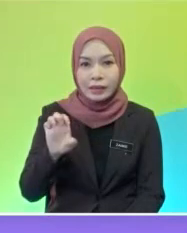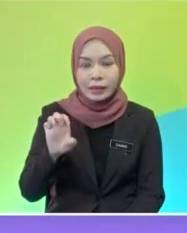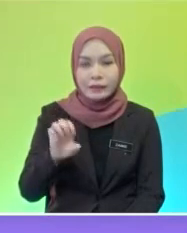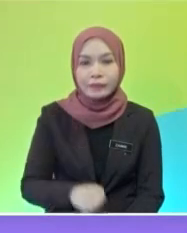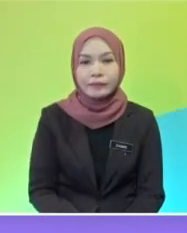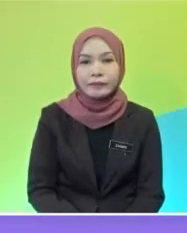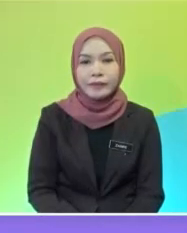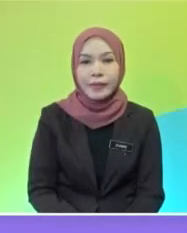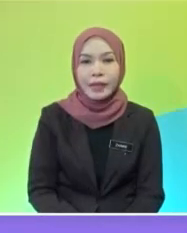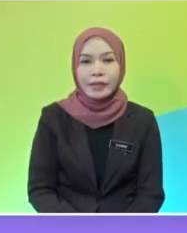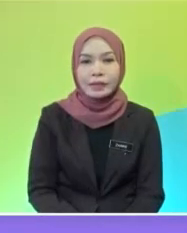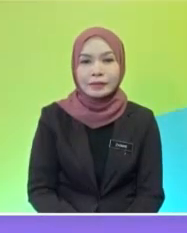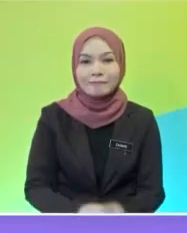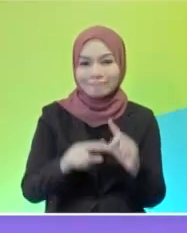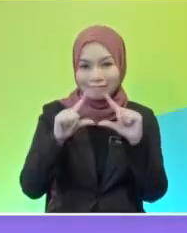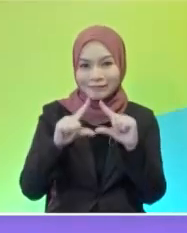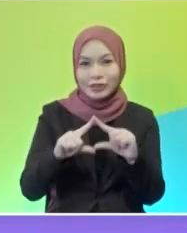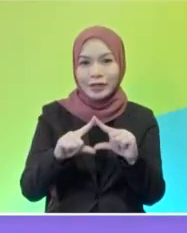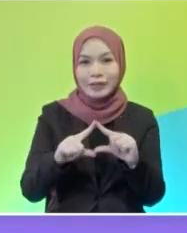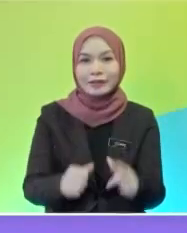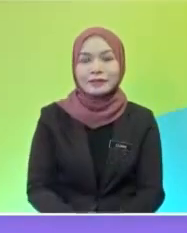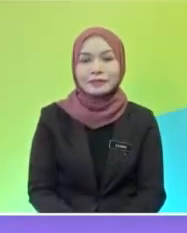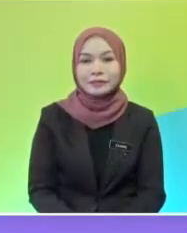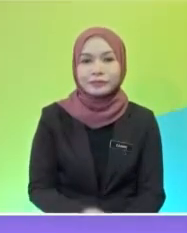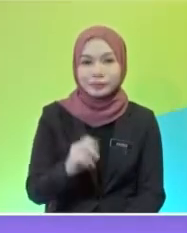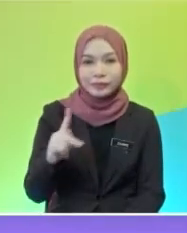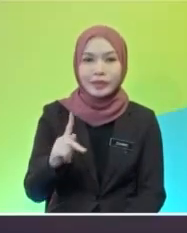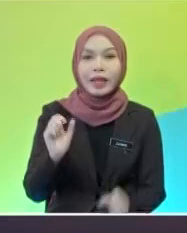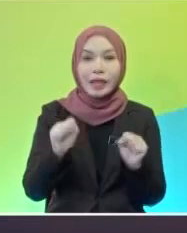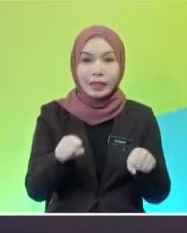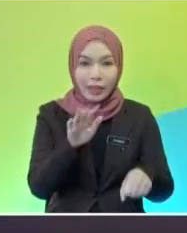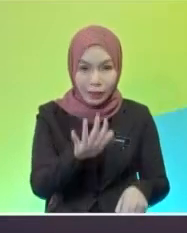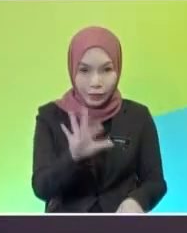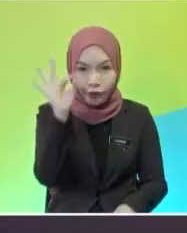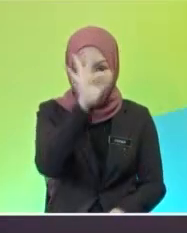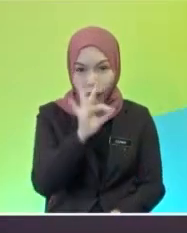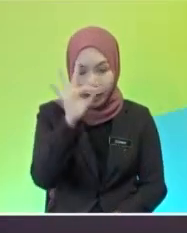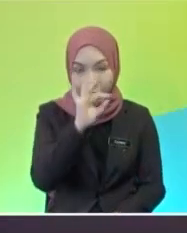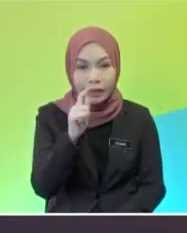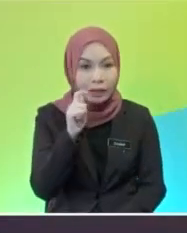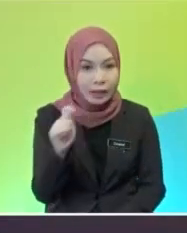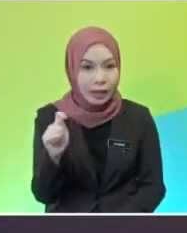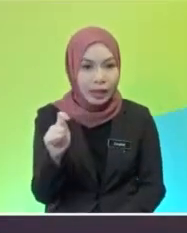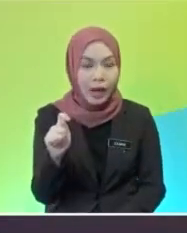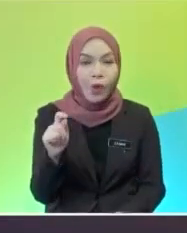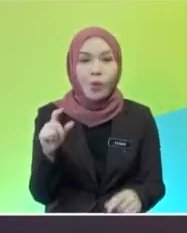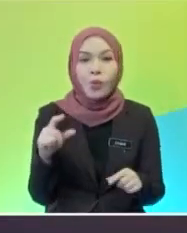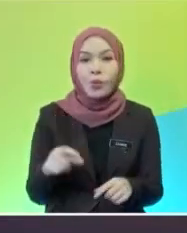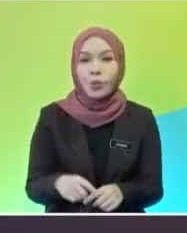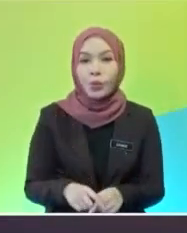T-R-I-A-N-G-L-E. Triangle. Triangle. Okay. Okay. Can you find for me the word of